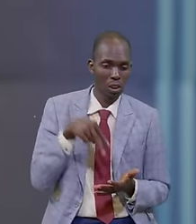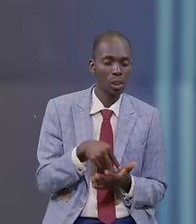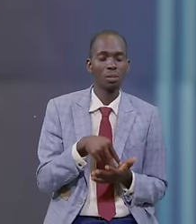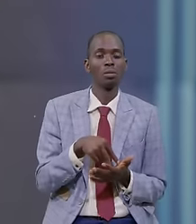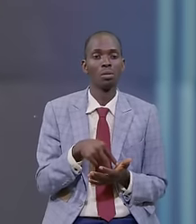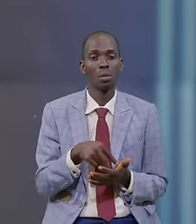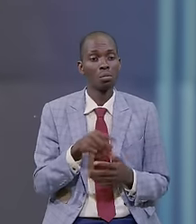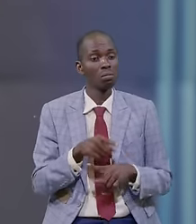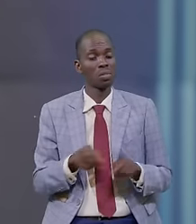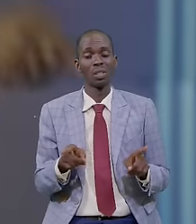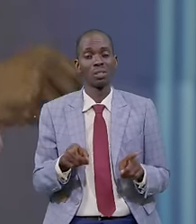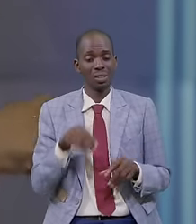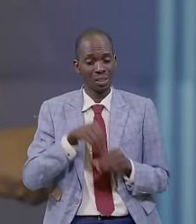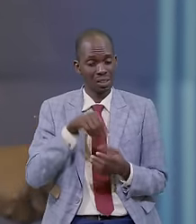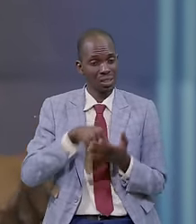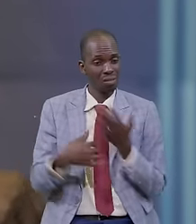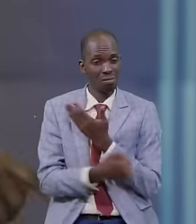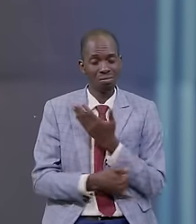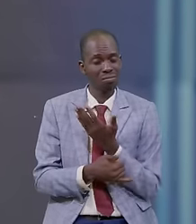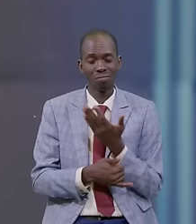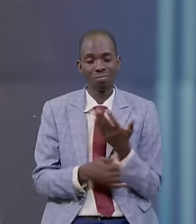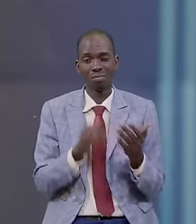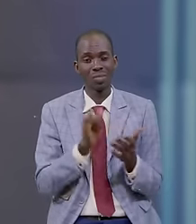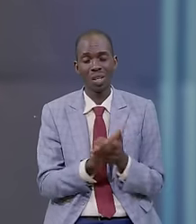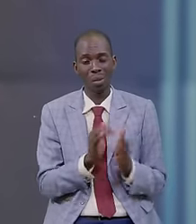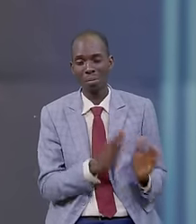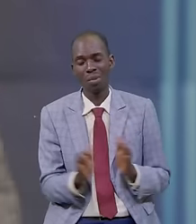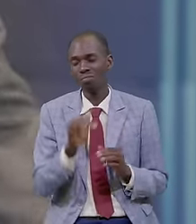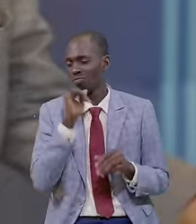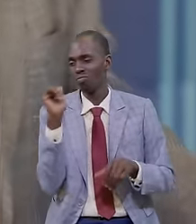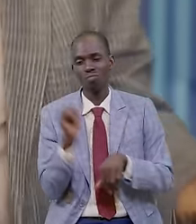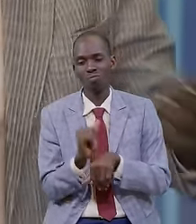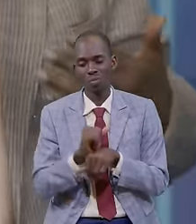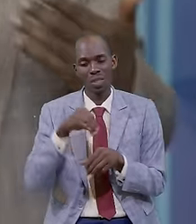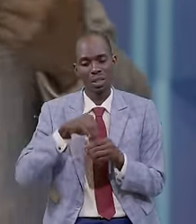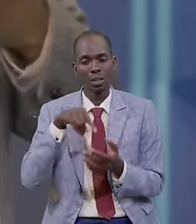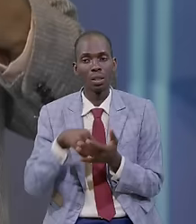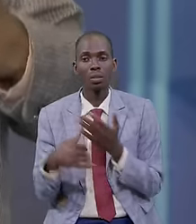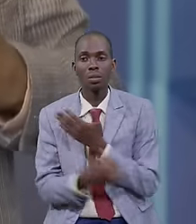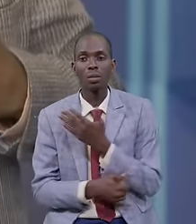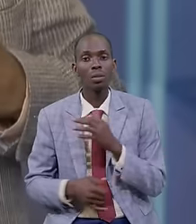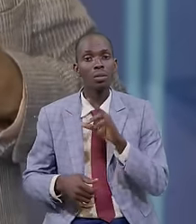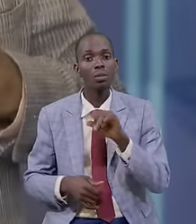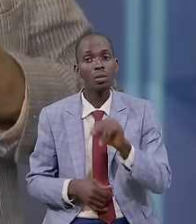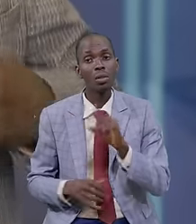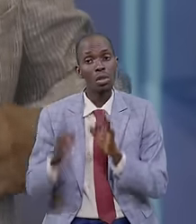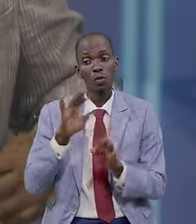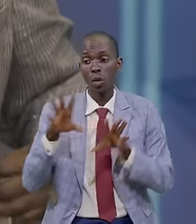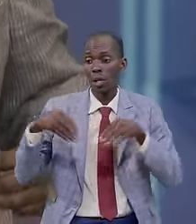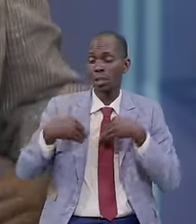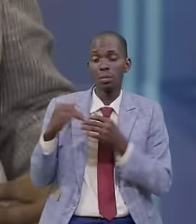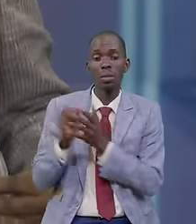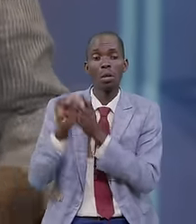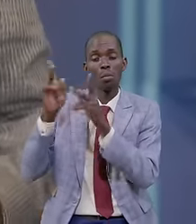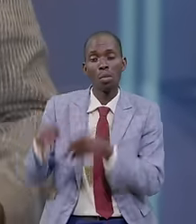that kind of a failure mentality that fellow has said to you, if you accept that in your heart,